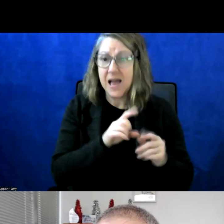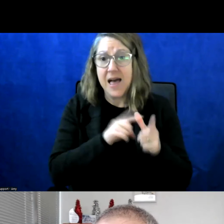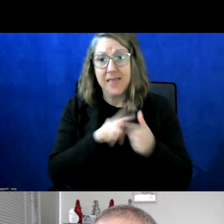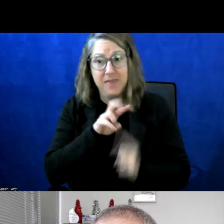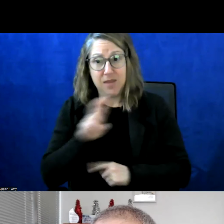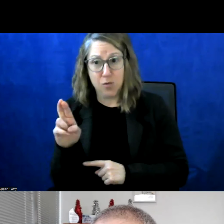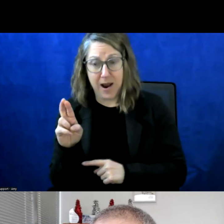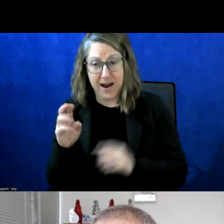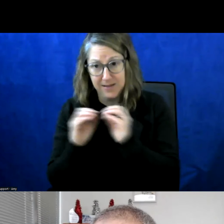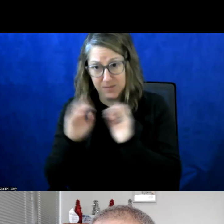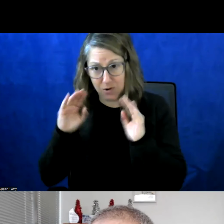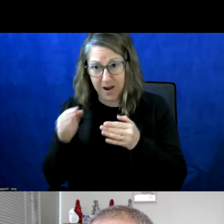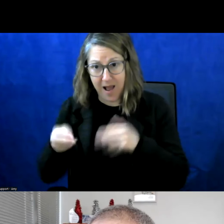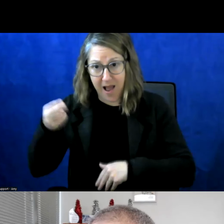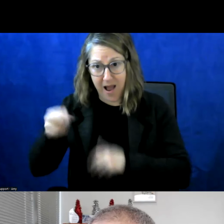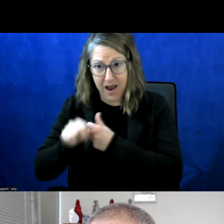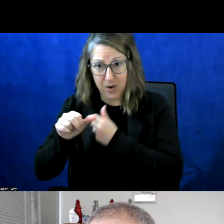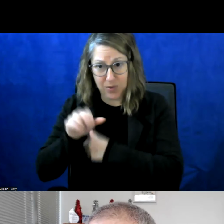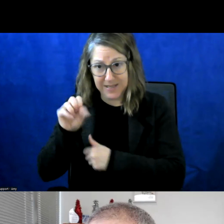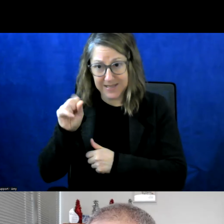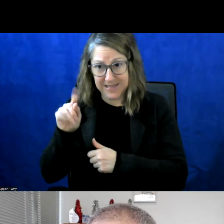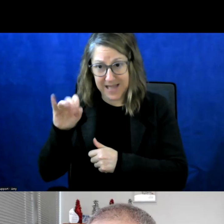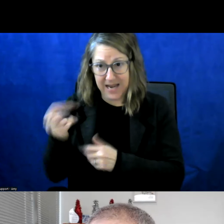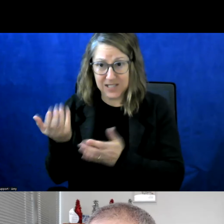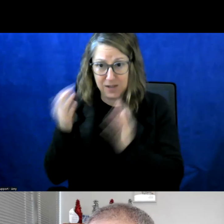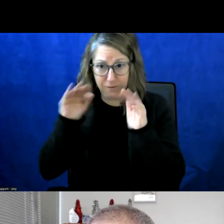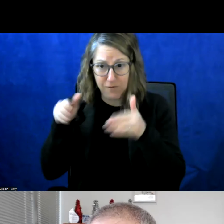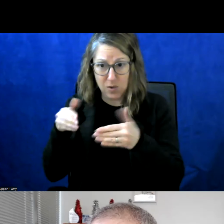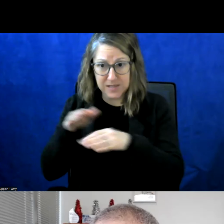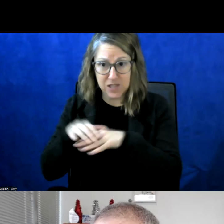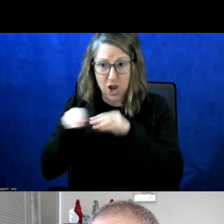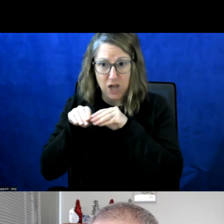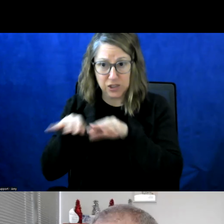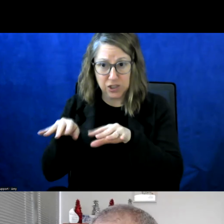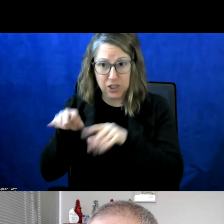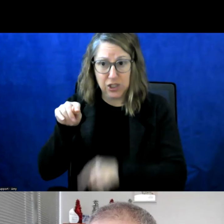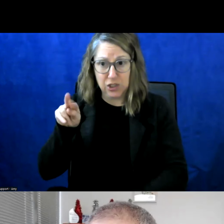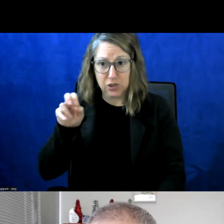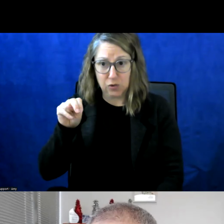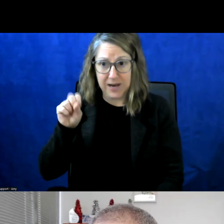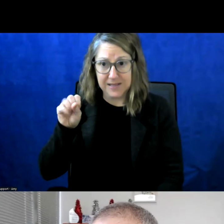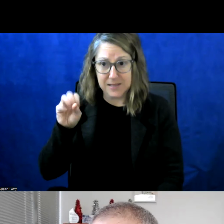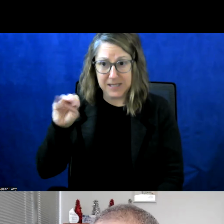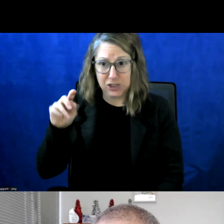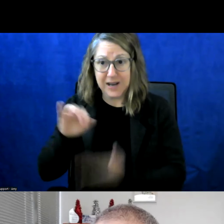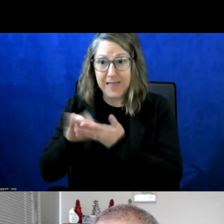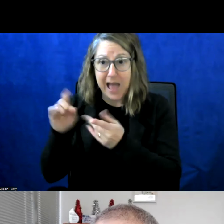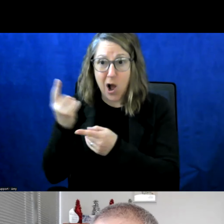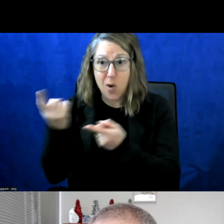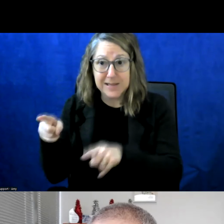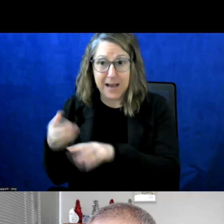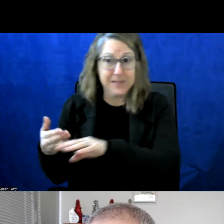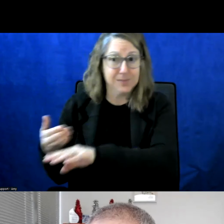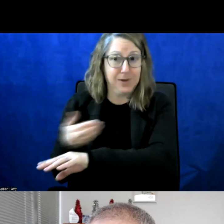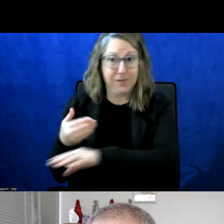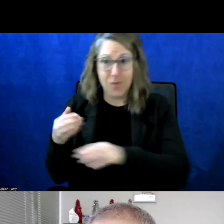is geared towards high-risk settings, focuses on transmission. Transmission always precedes hospitalizations, better predictor of